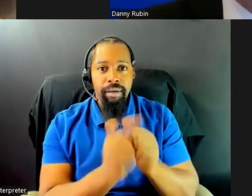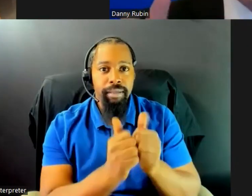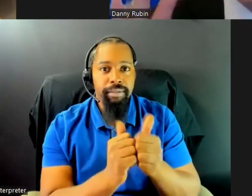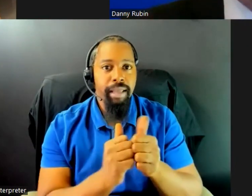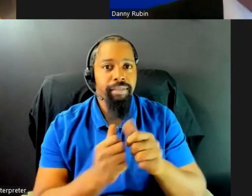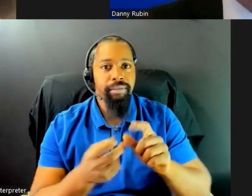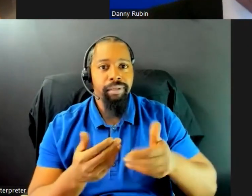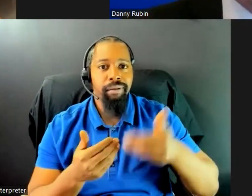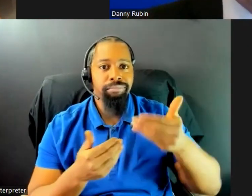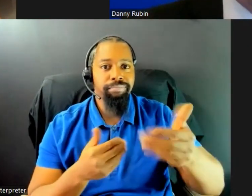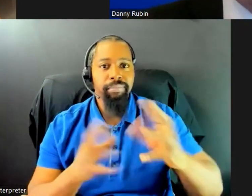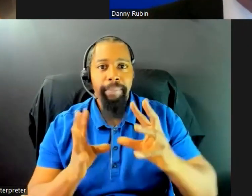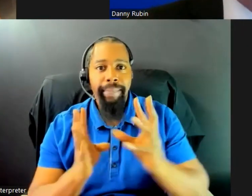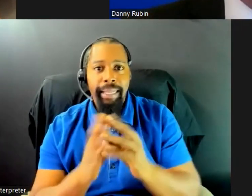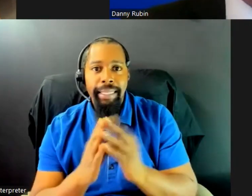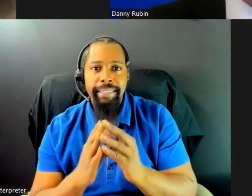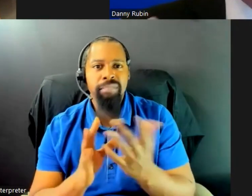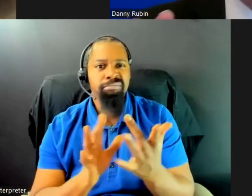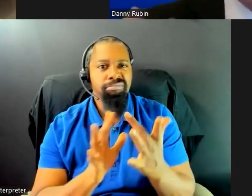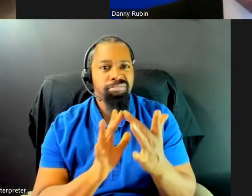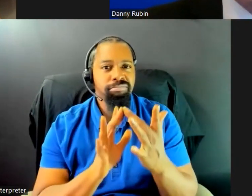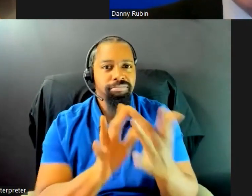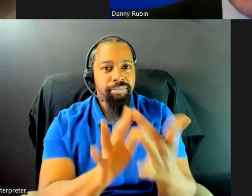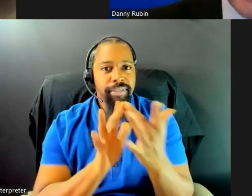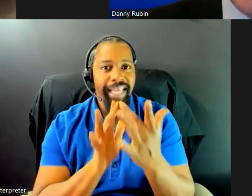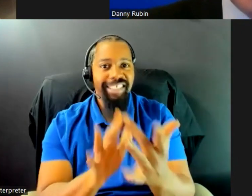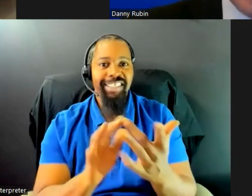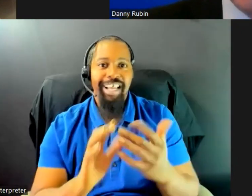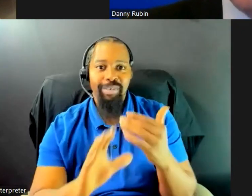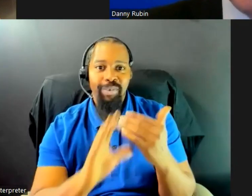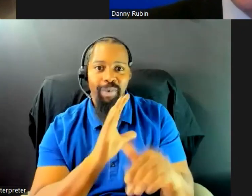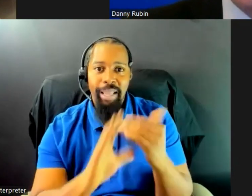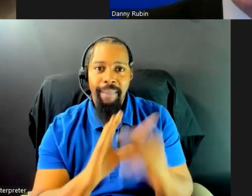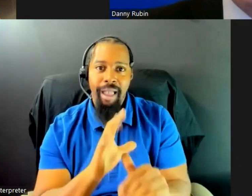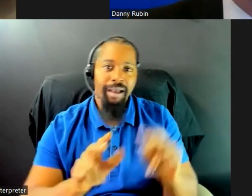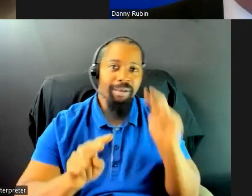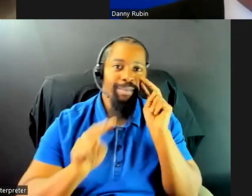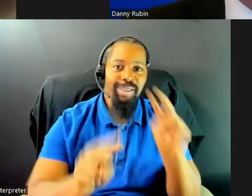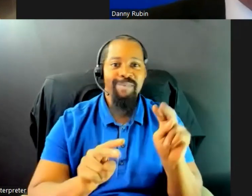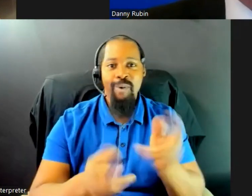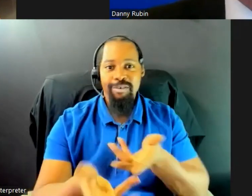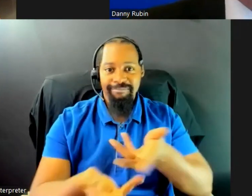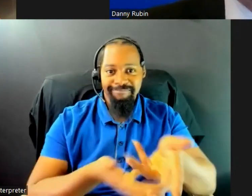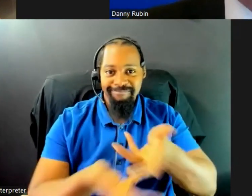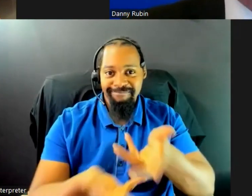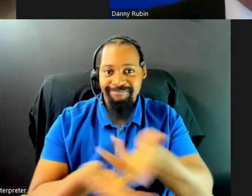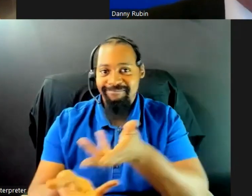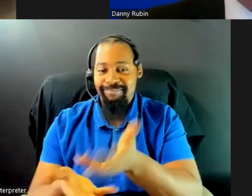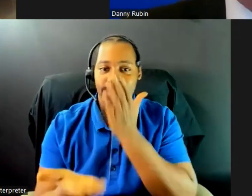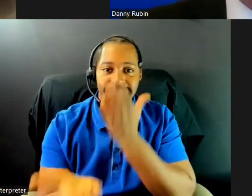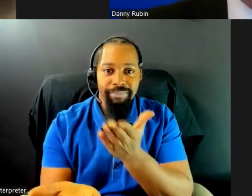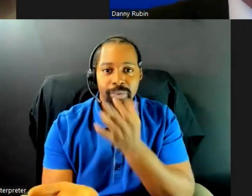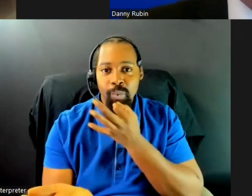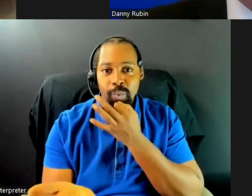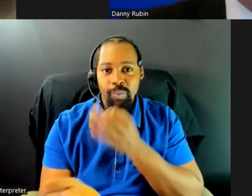Stay in touch, stay close to your email. We look forward to engaging with all of you very soon. Thank you and have